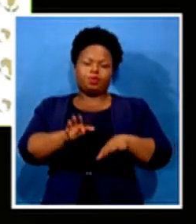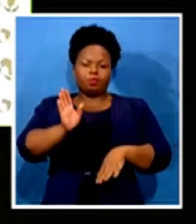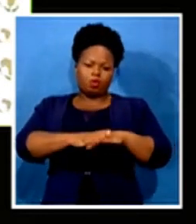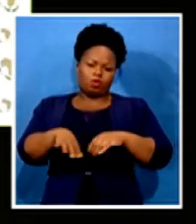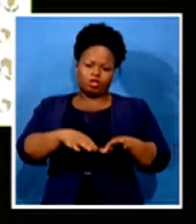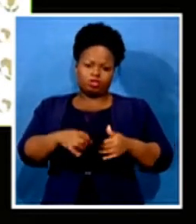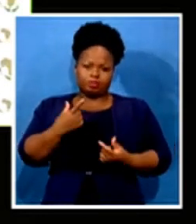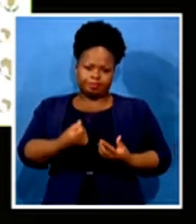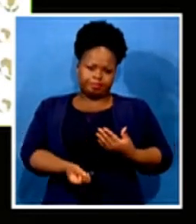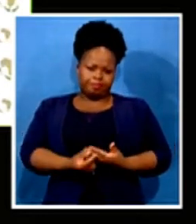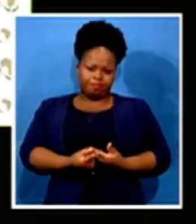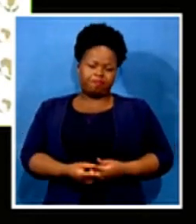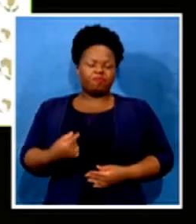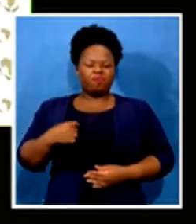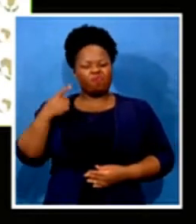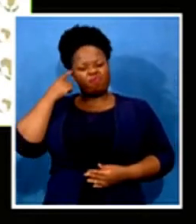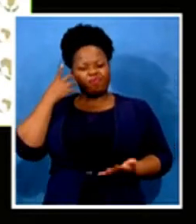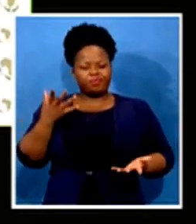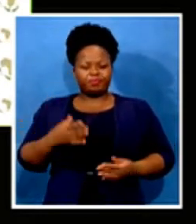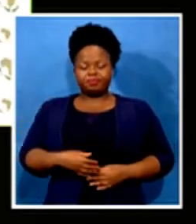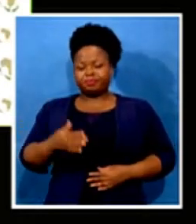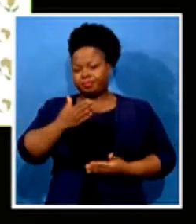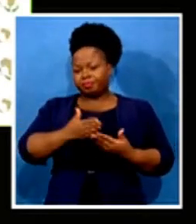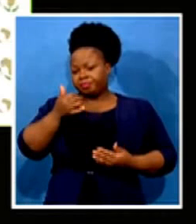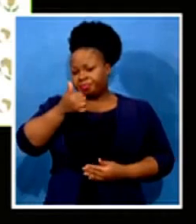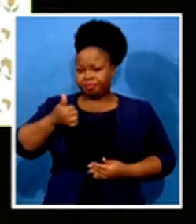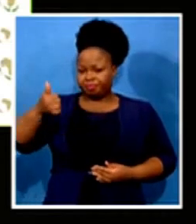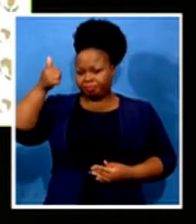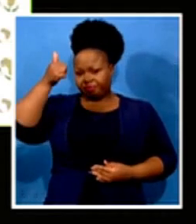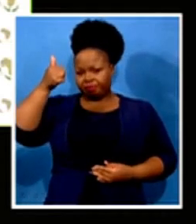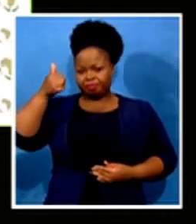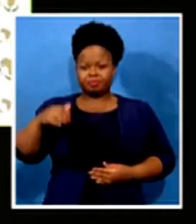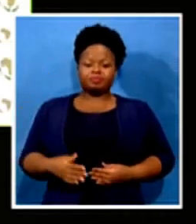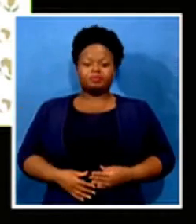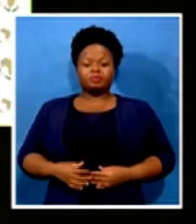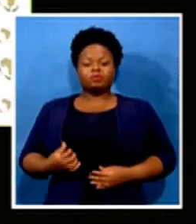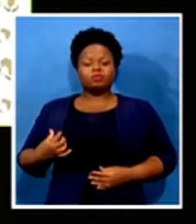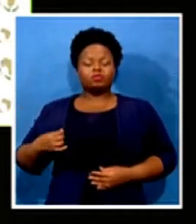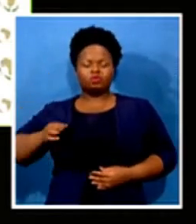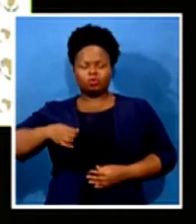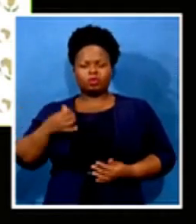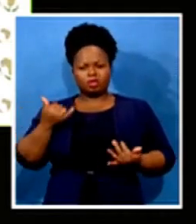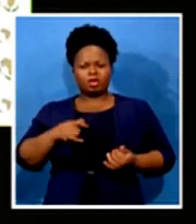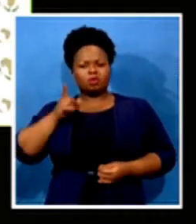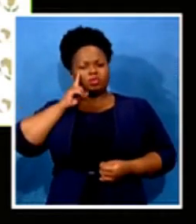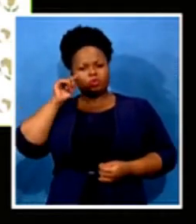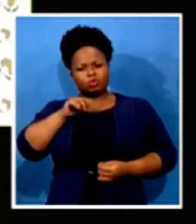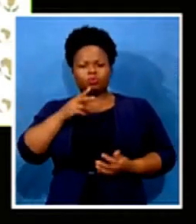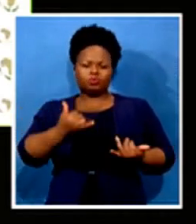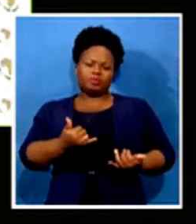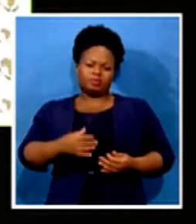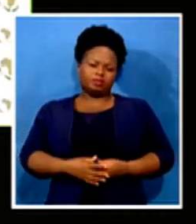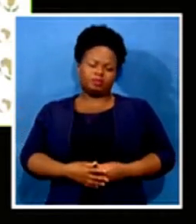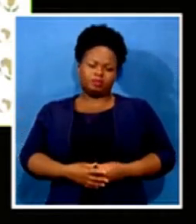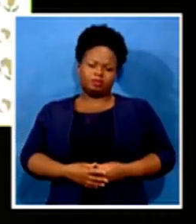the powers to be at much higher levels are looking into this, I believe. And the leadership of our continent is not